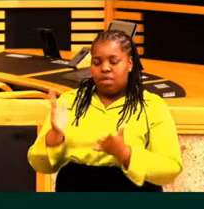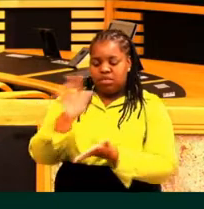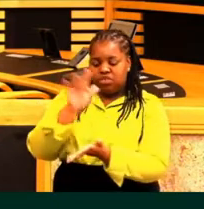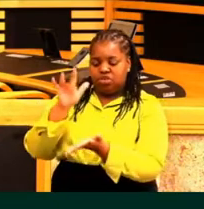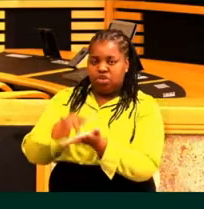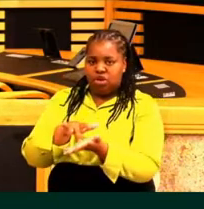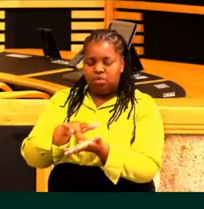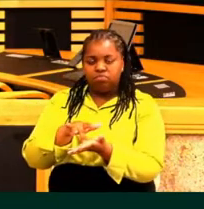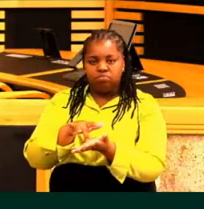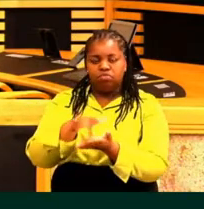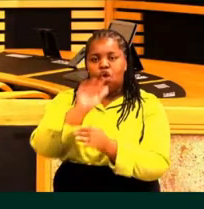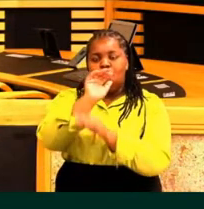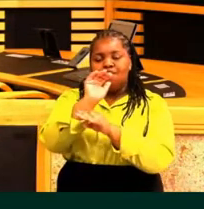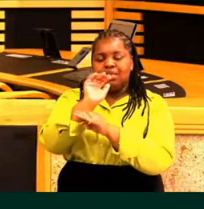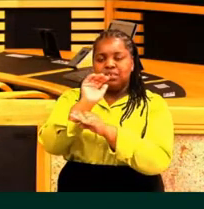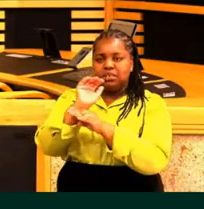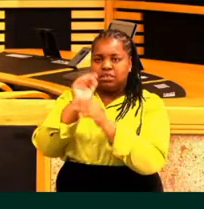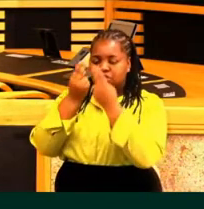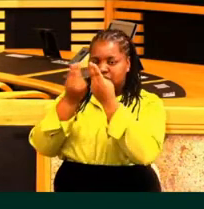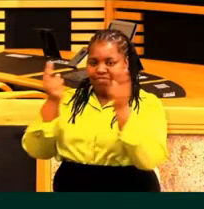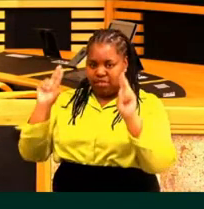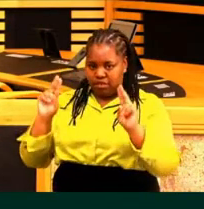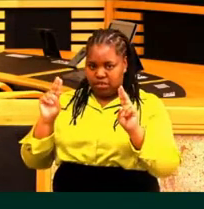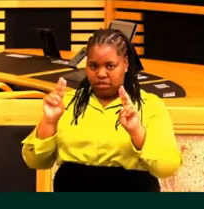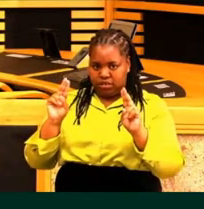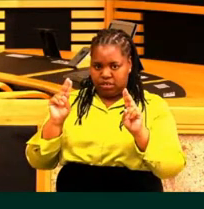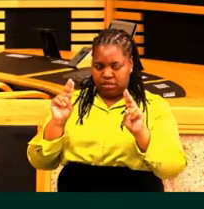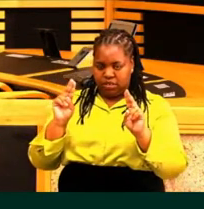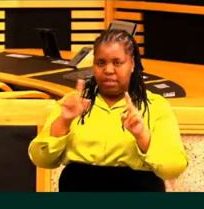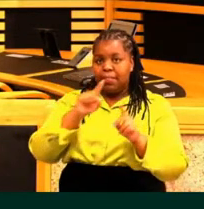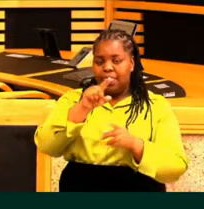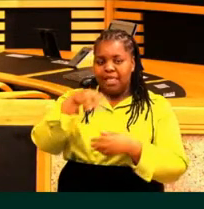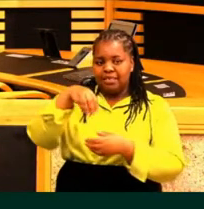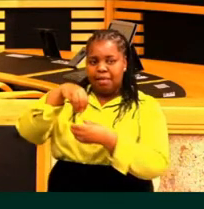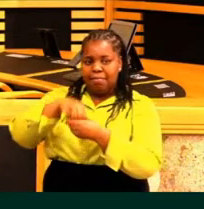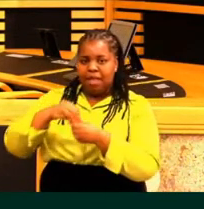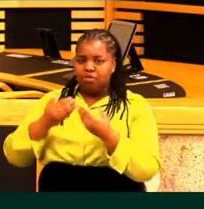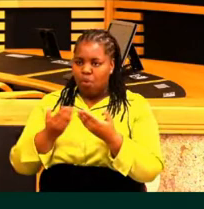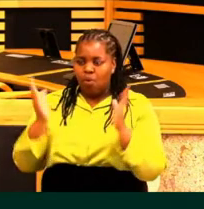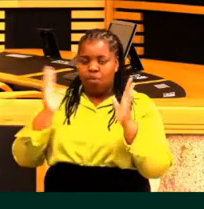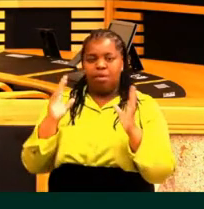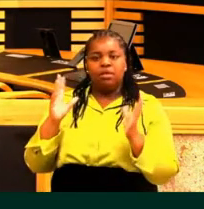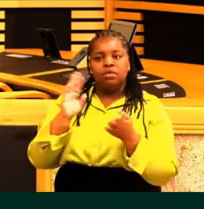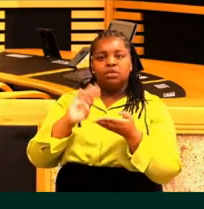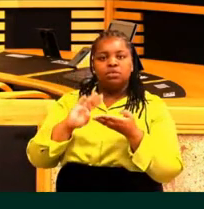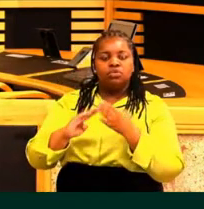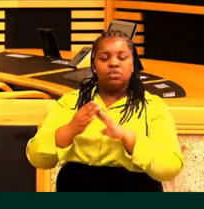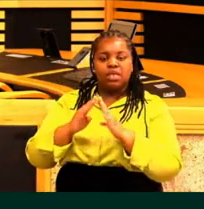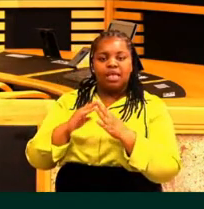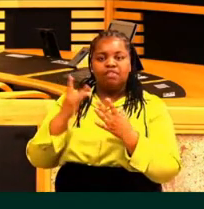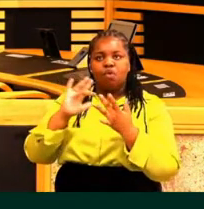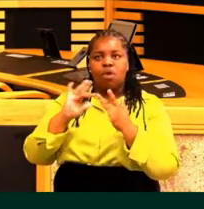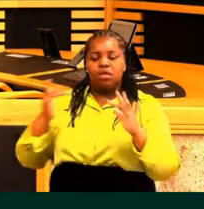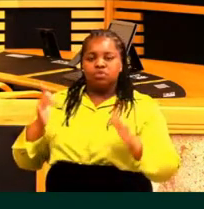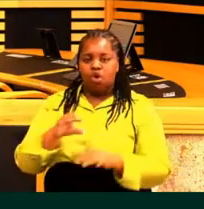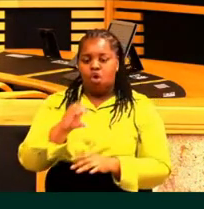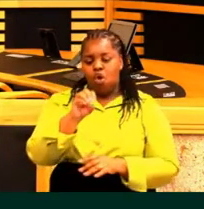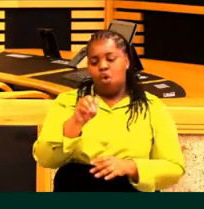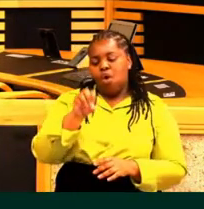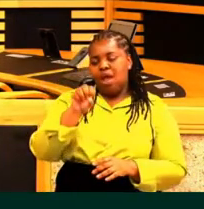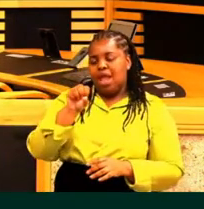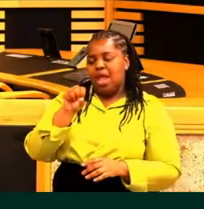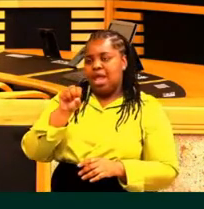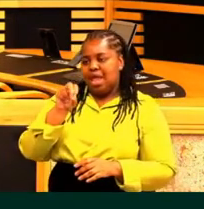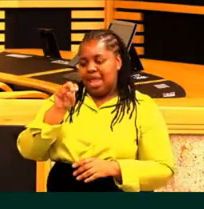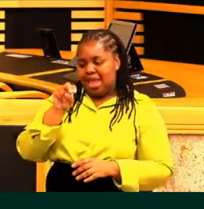European University in Budapest as part of the open Society University Network os-u-n